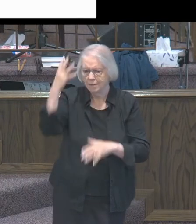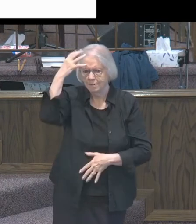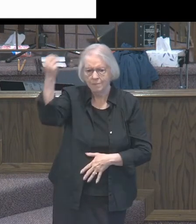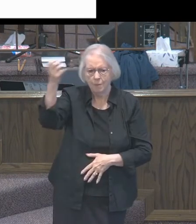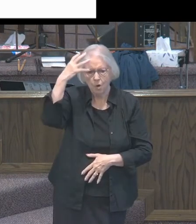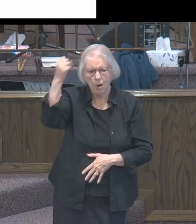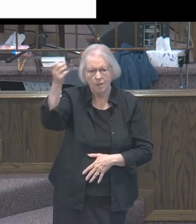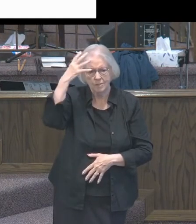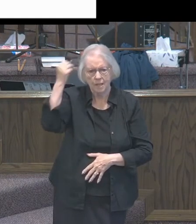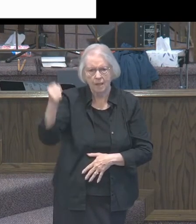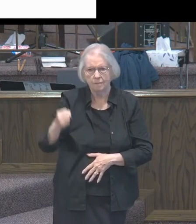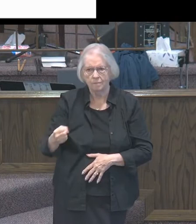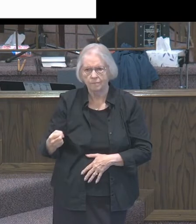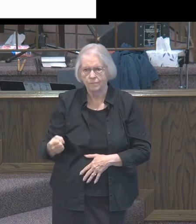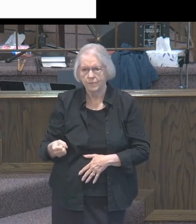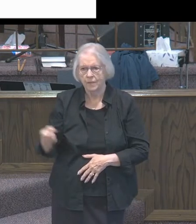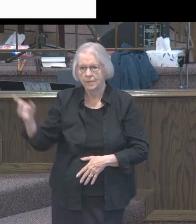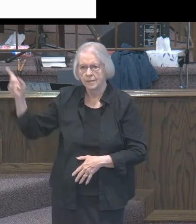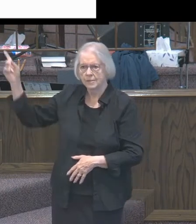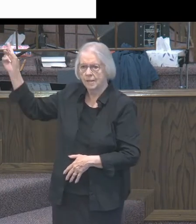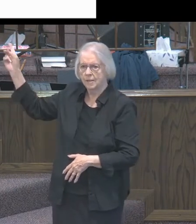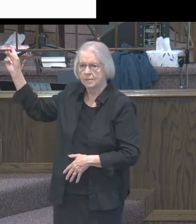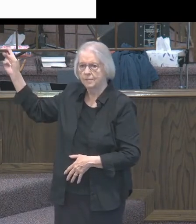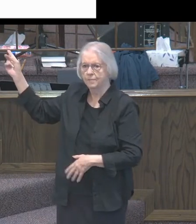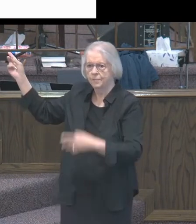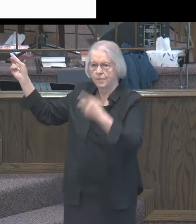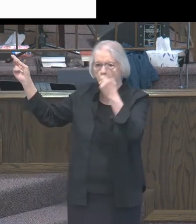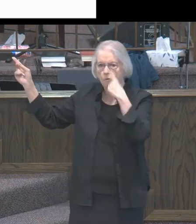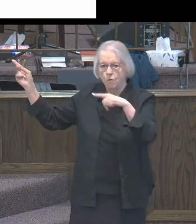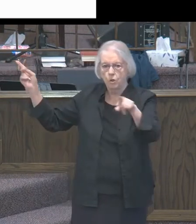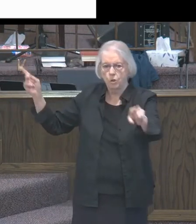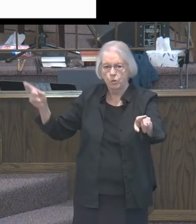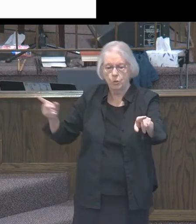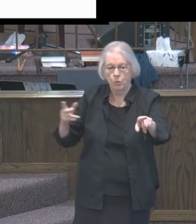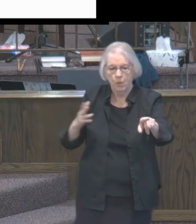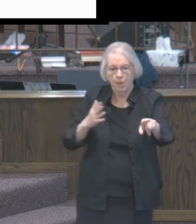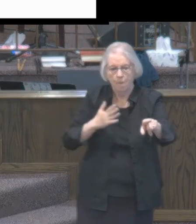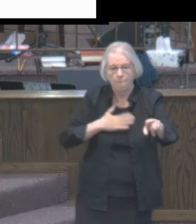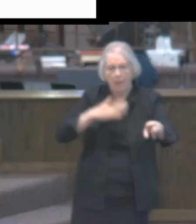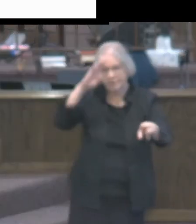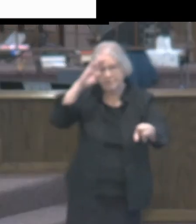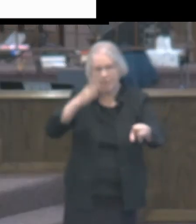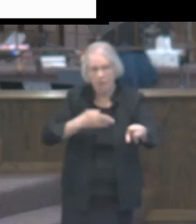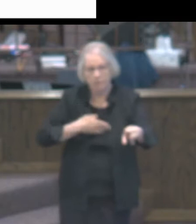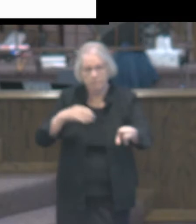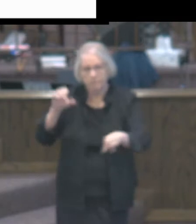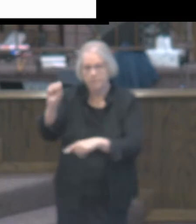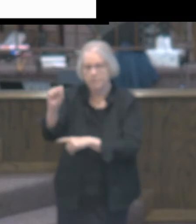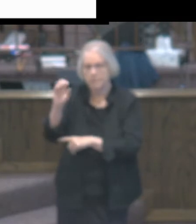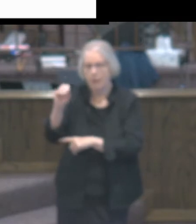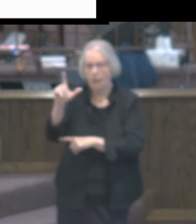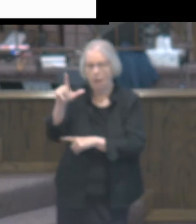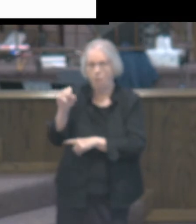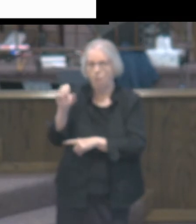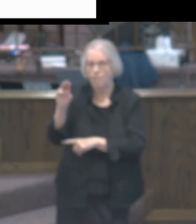that? 1 Chronicles 28:9 says this, "As for you, my son Solomon," David says to him, "know the God of your